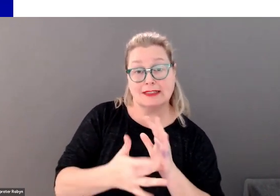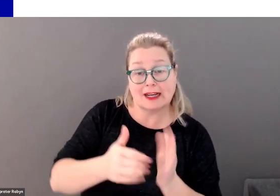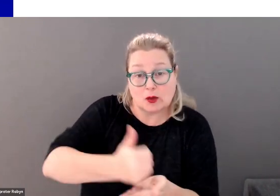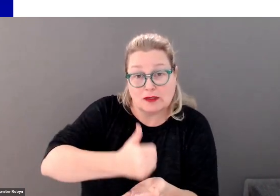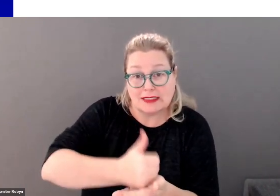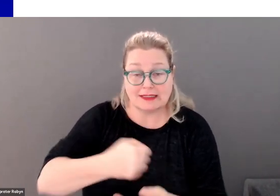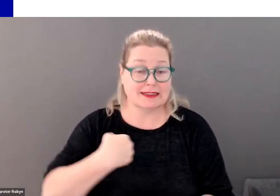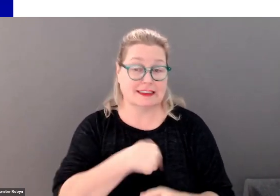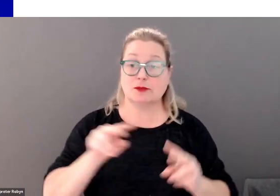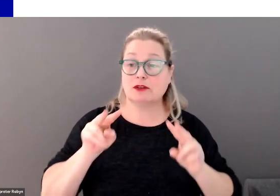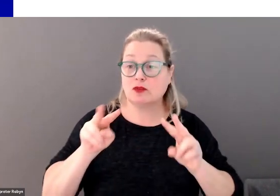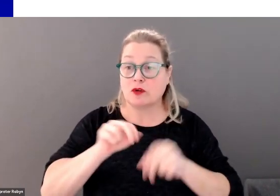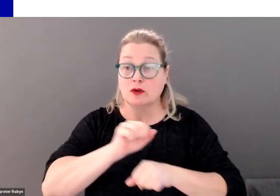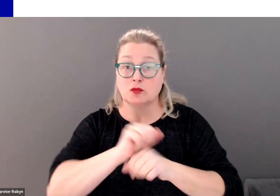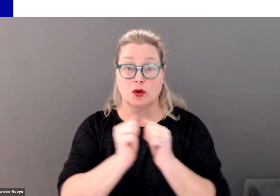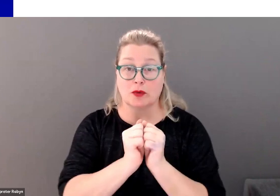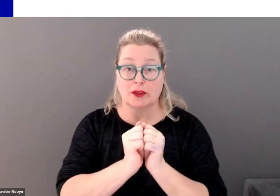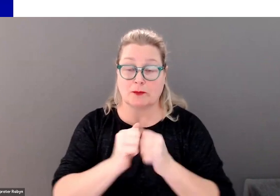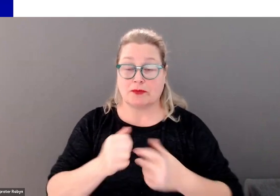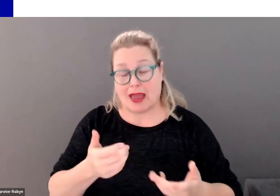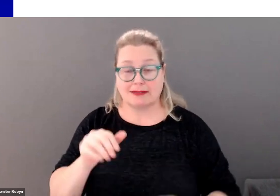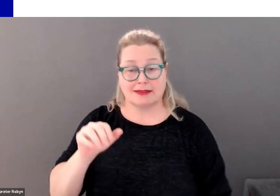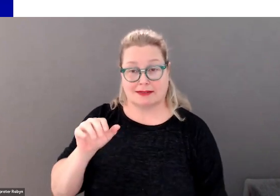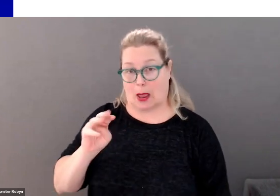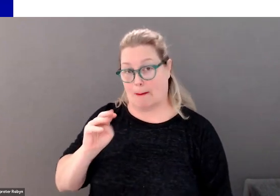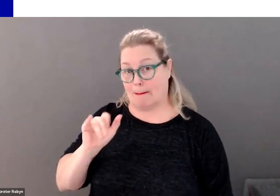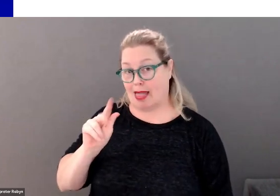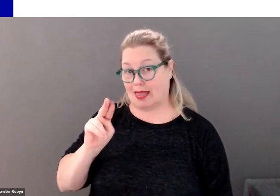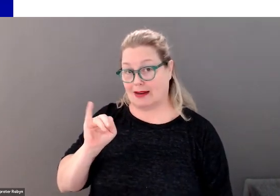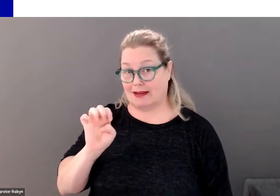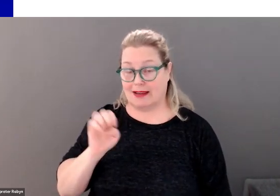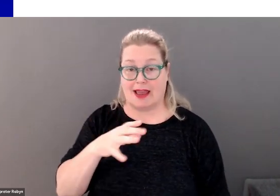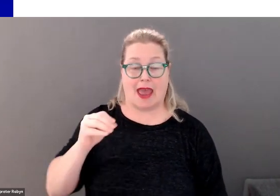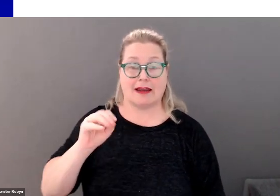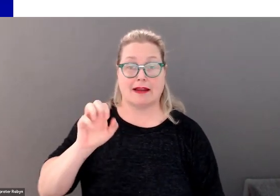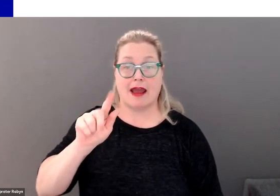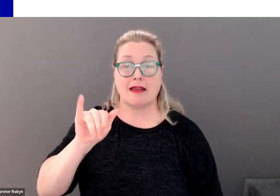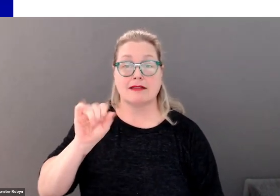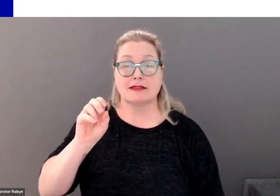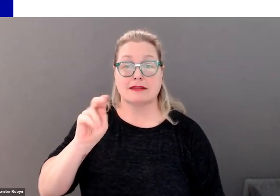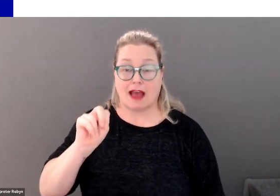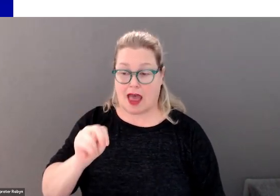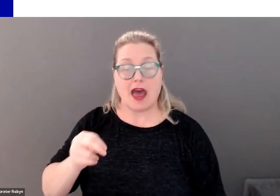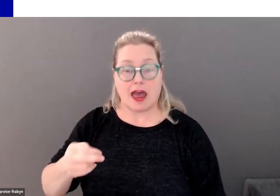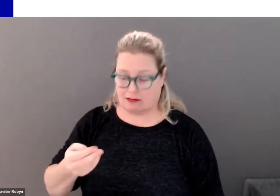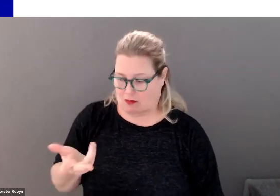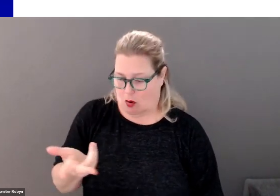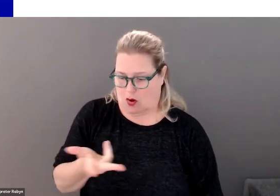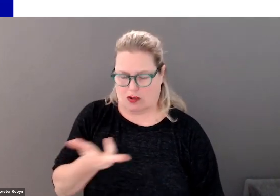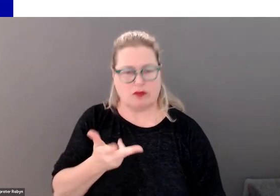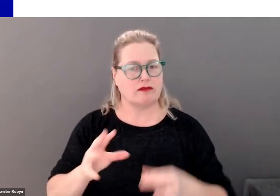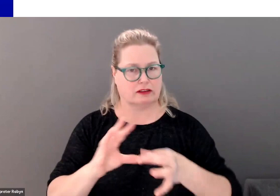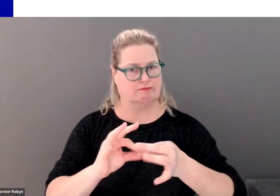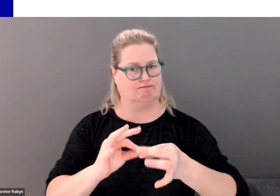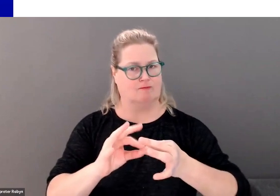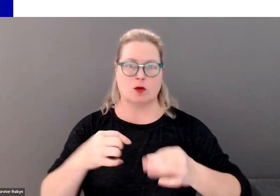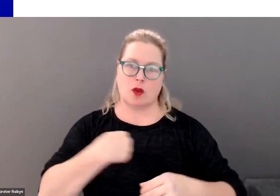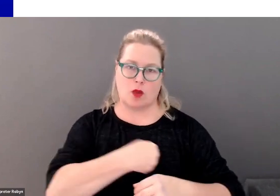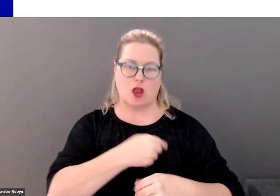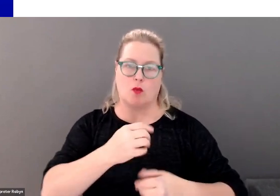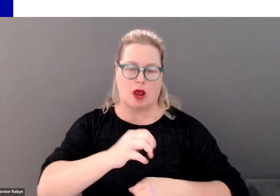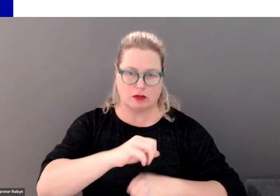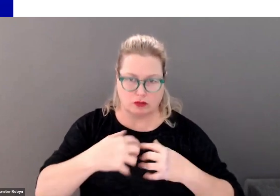with you, as both Melanie and Allison said, to be sure that the rule is implemented with integrity. Next slide, please.